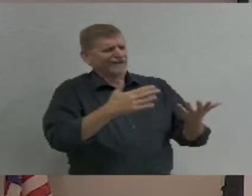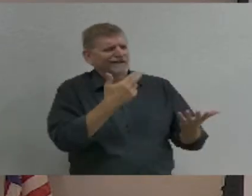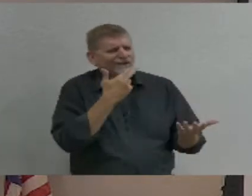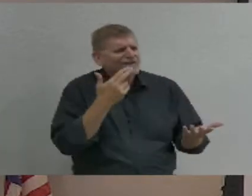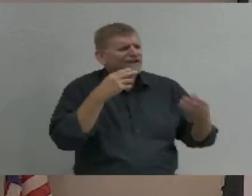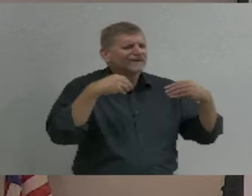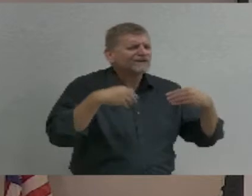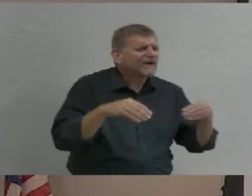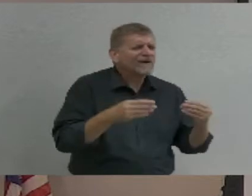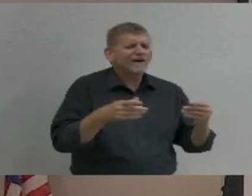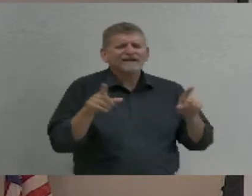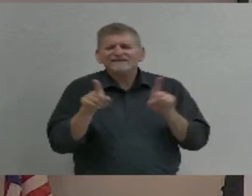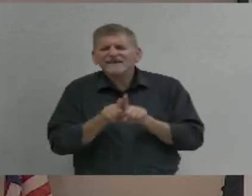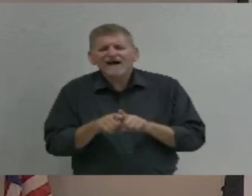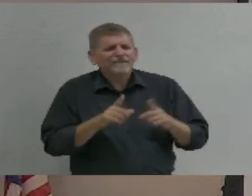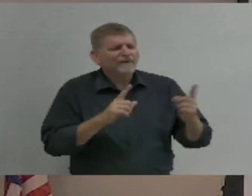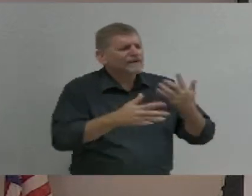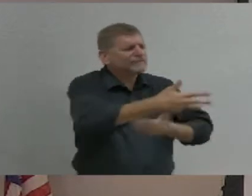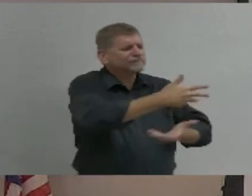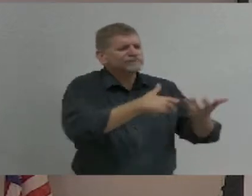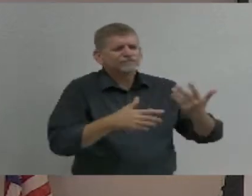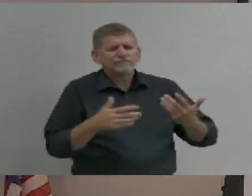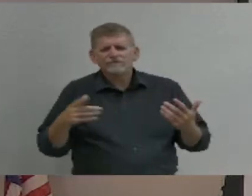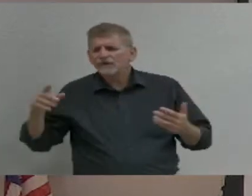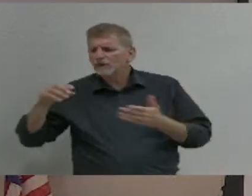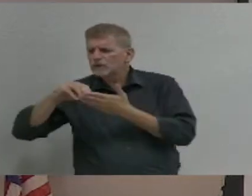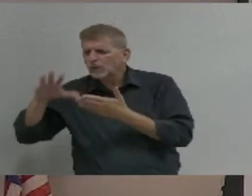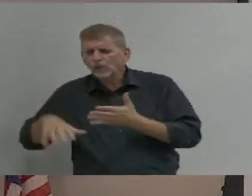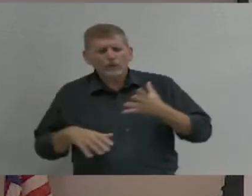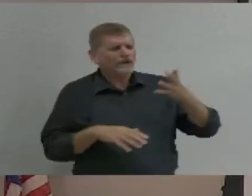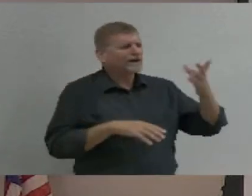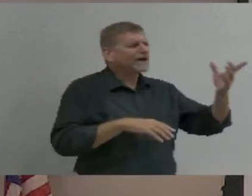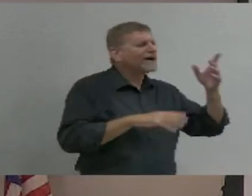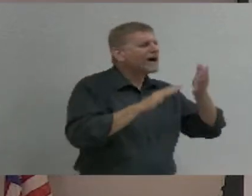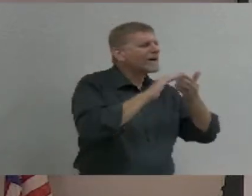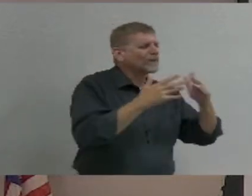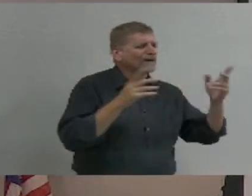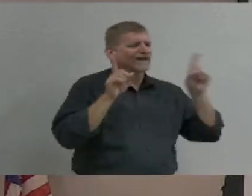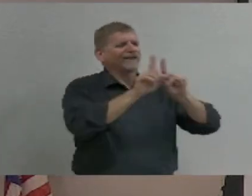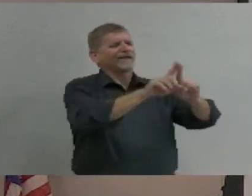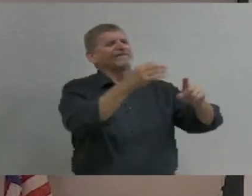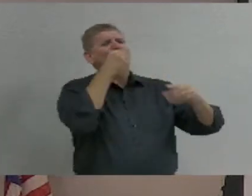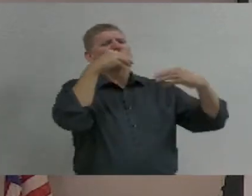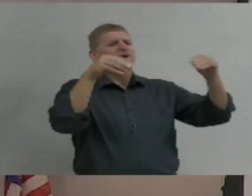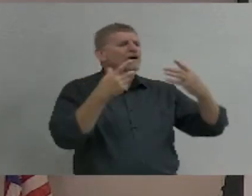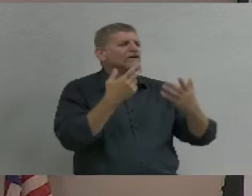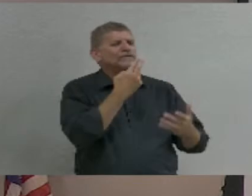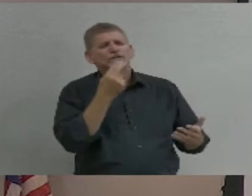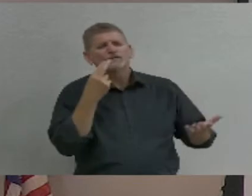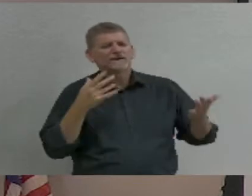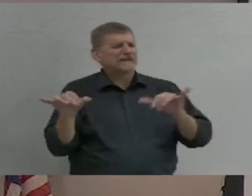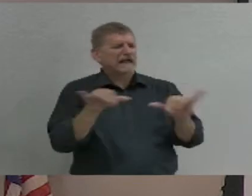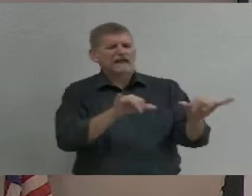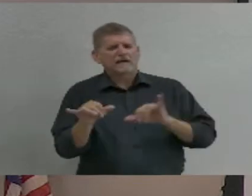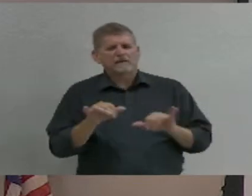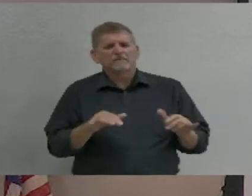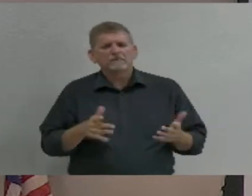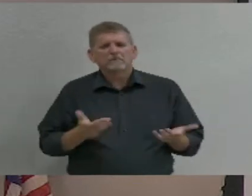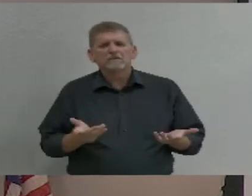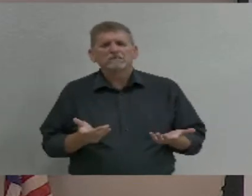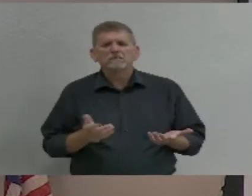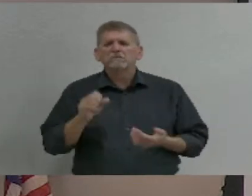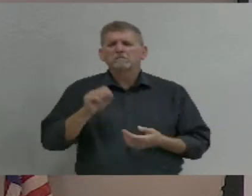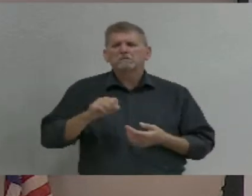stores and other off-campus establishments that we all do. So certainly they're part